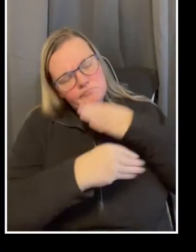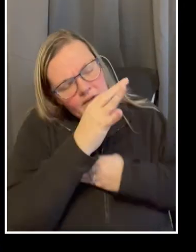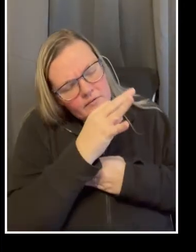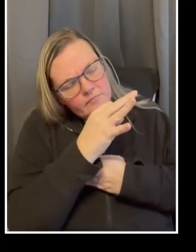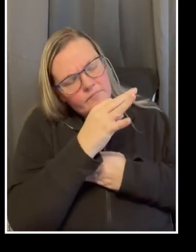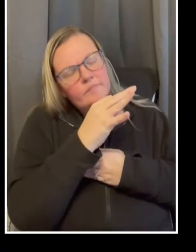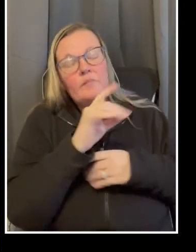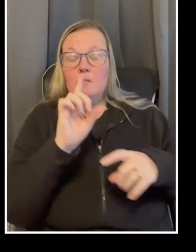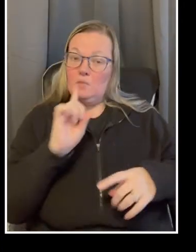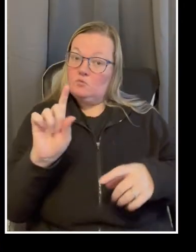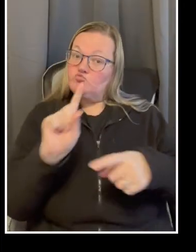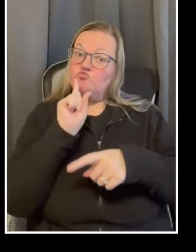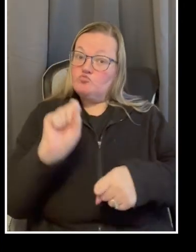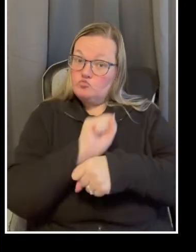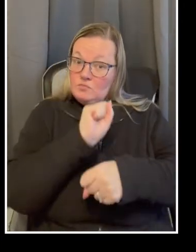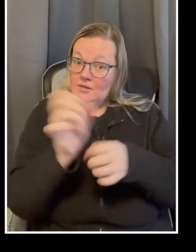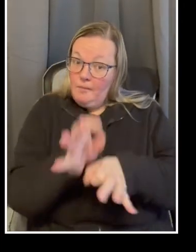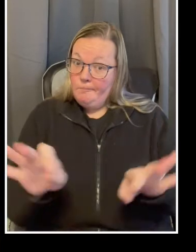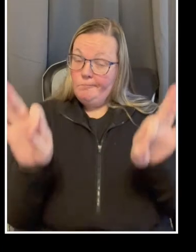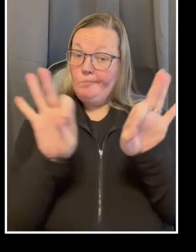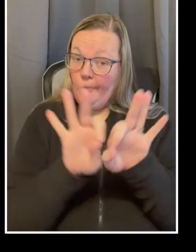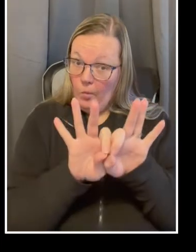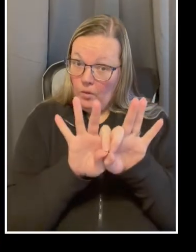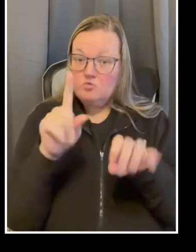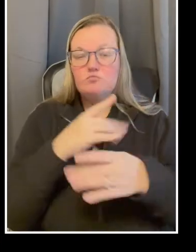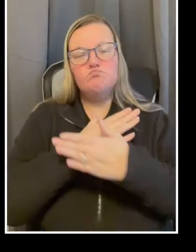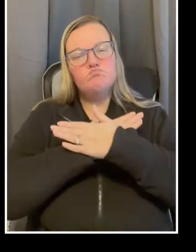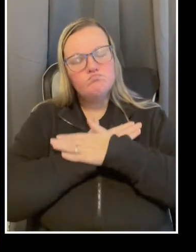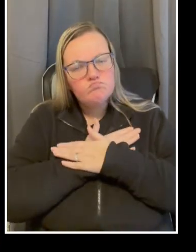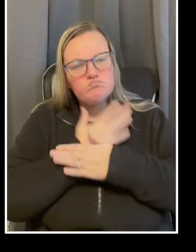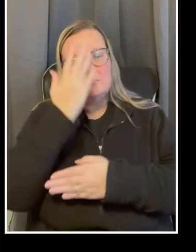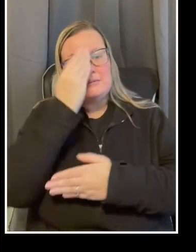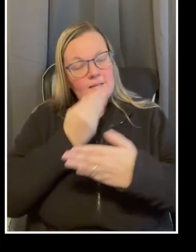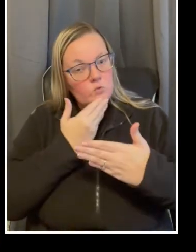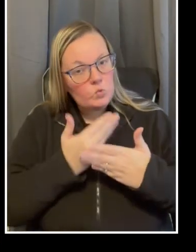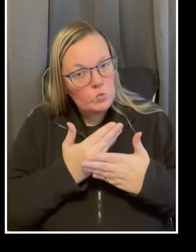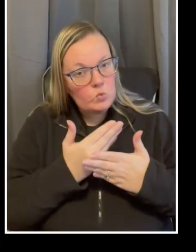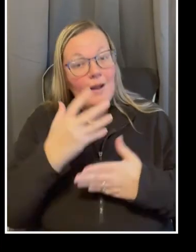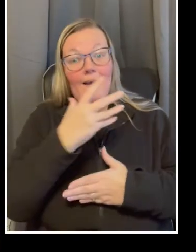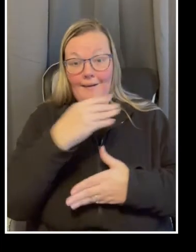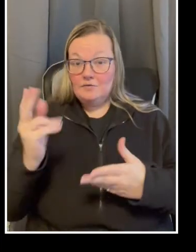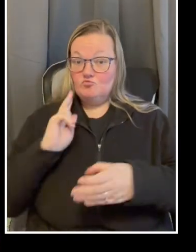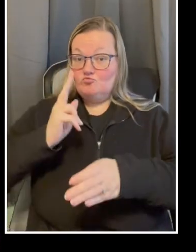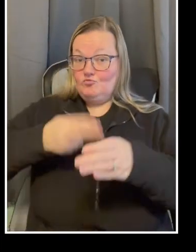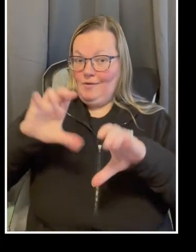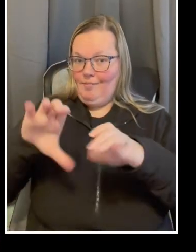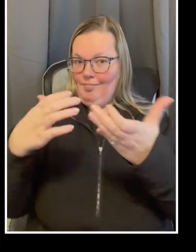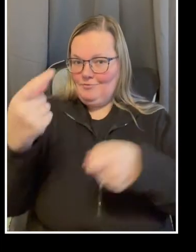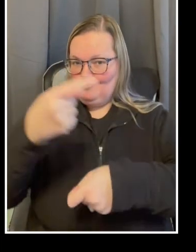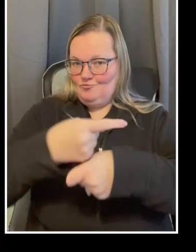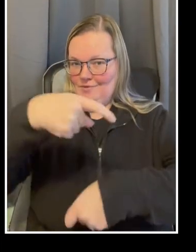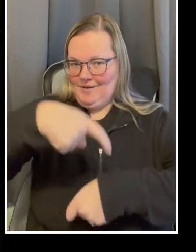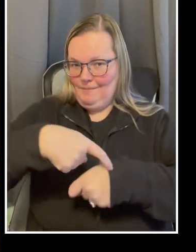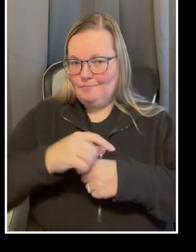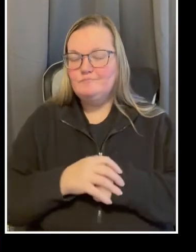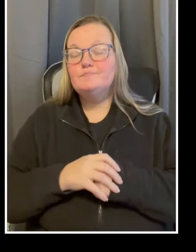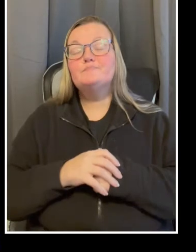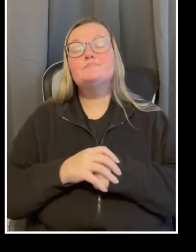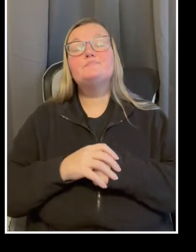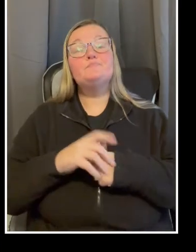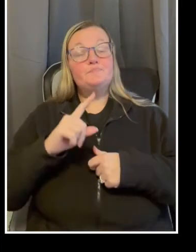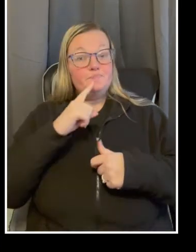it's important that you get plenty of rest and you are joining your classes on time. With that